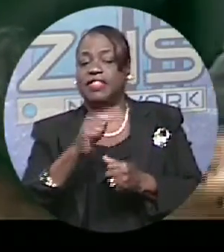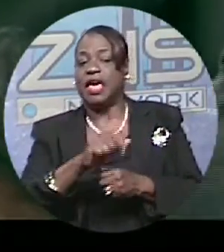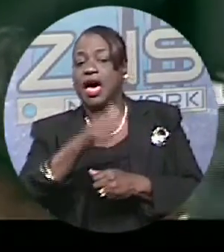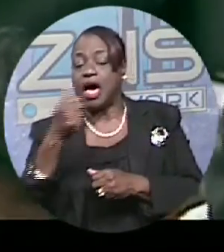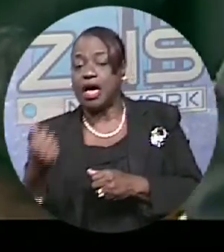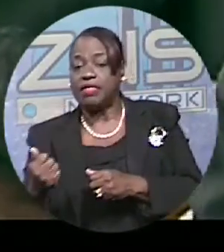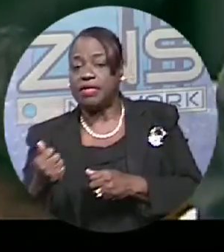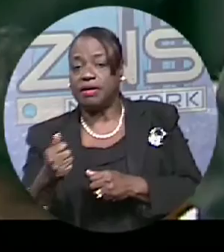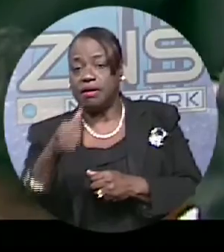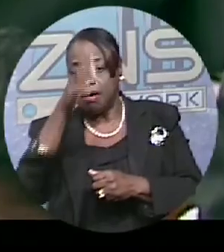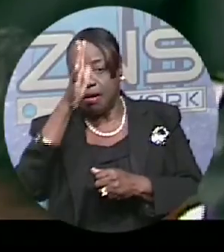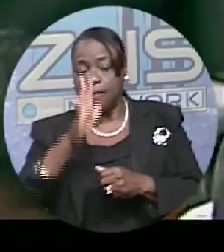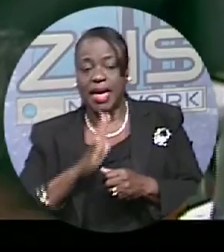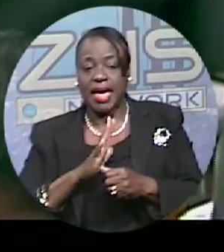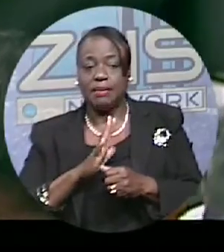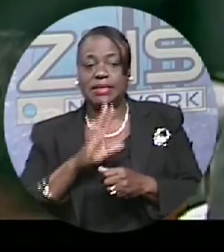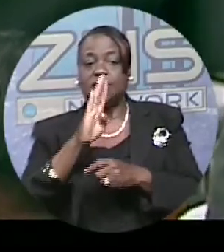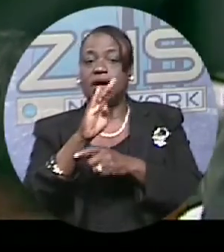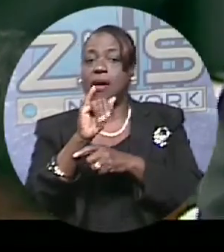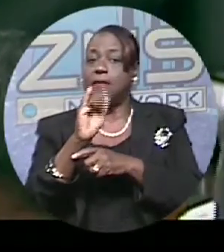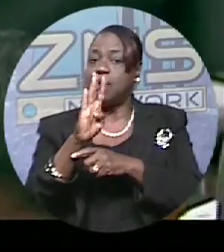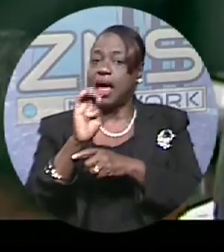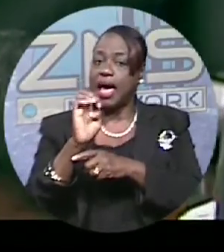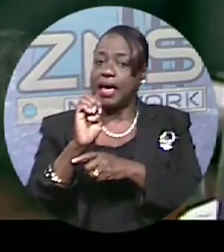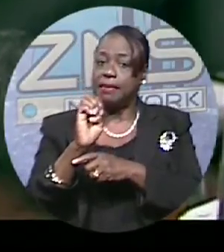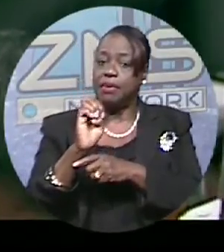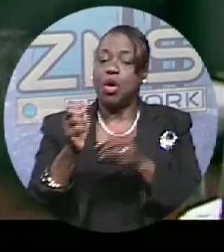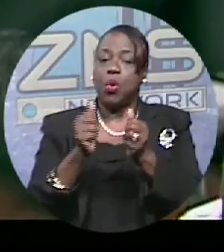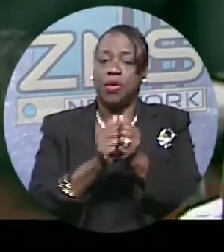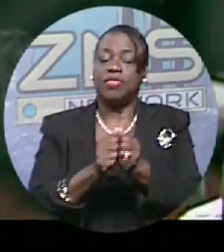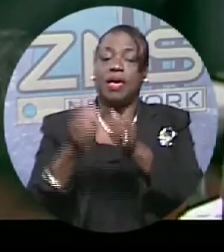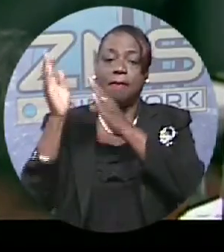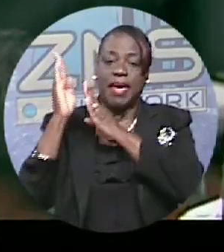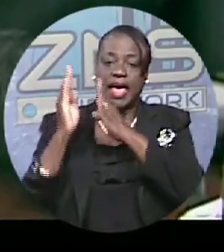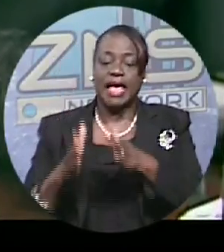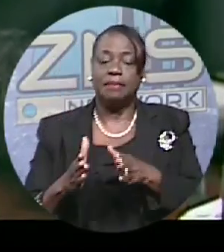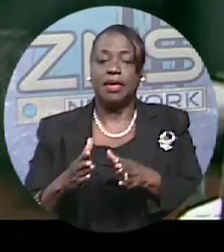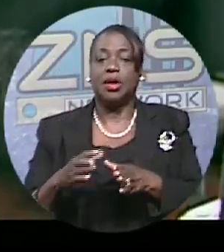passing bribes to Bahamian officials? One has to be really careful about the things you assert and say.